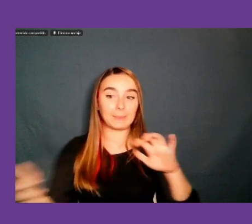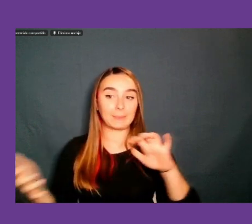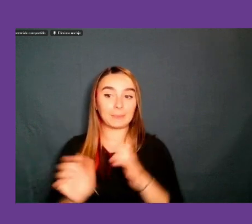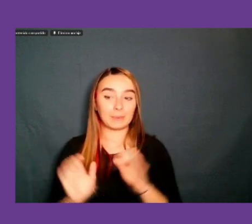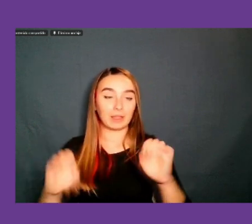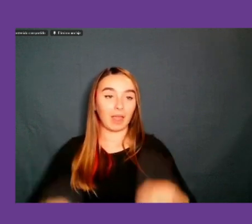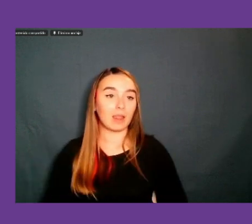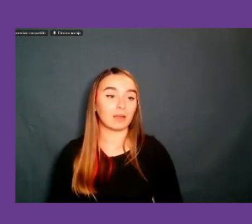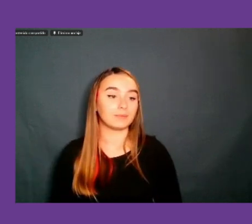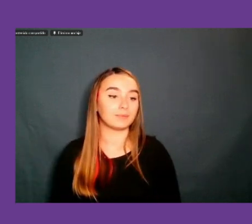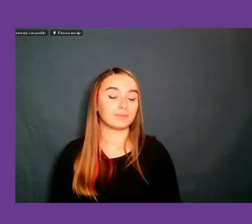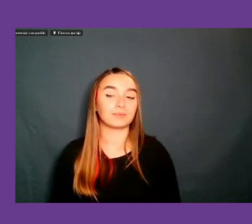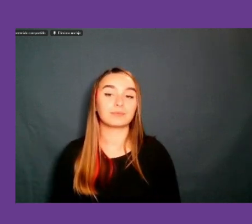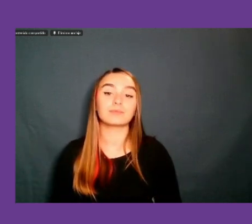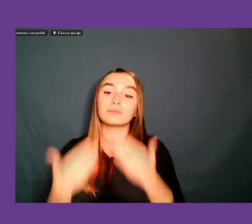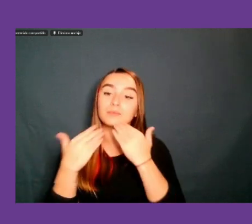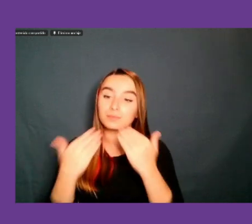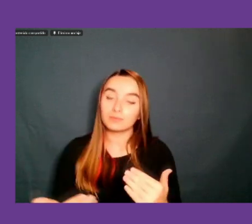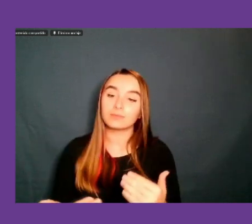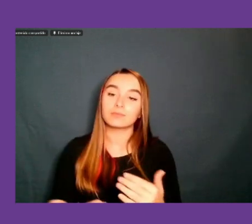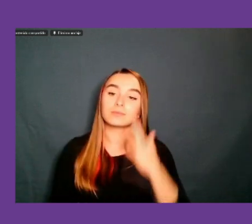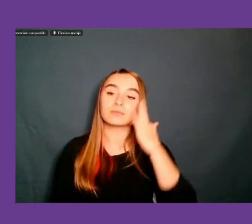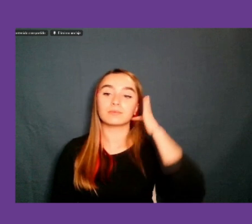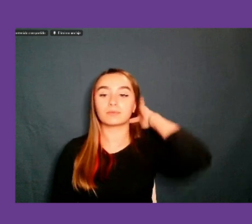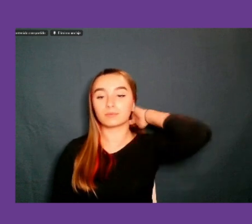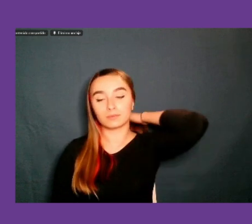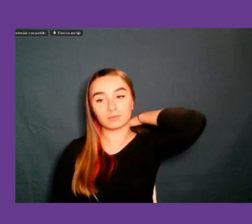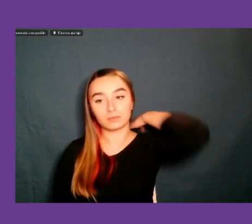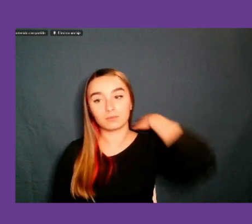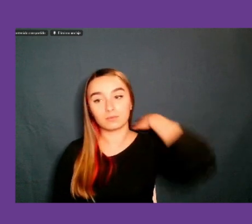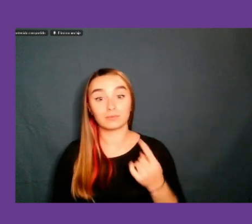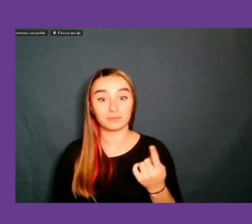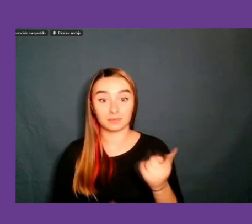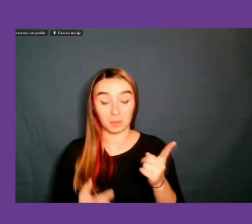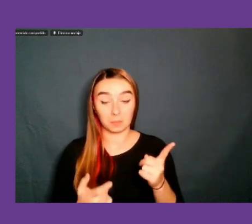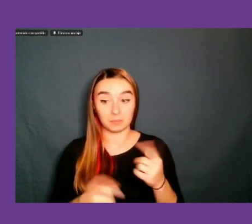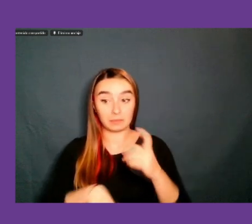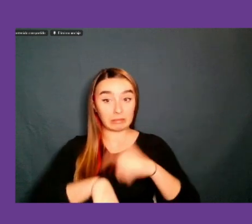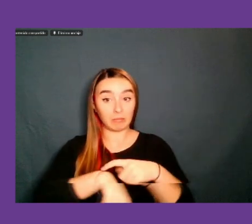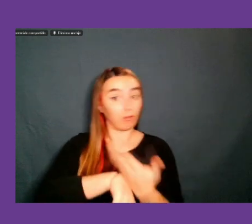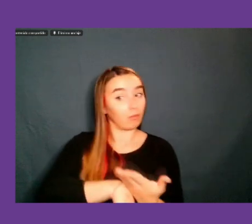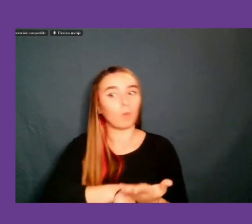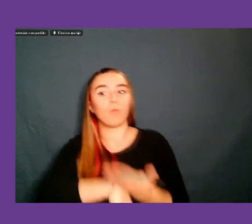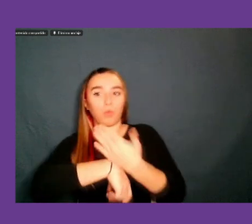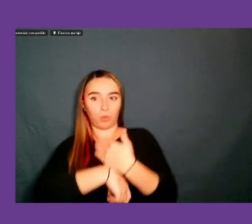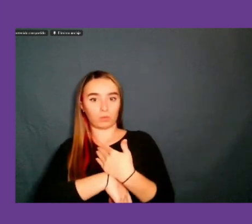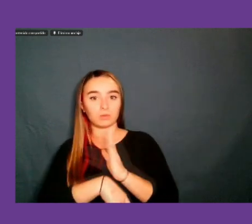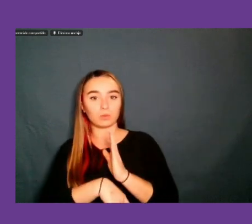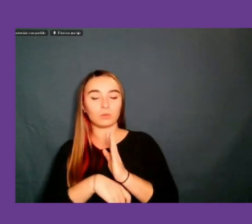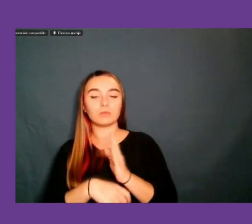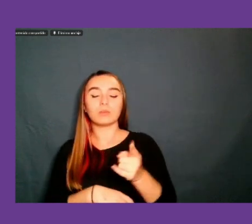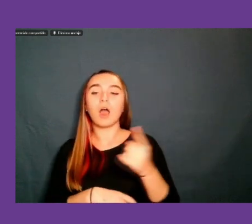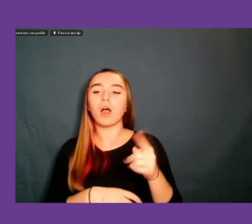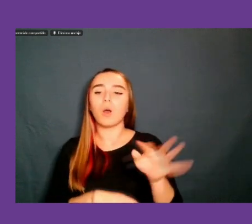Thank you very much, Susanna, and we are even a little bit early. So we are getting some